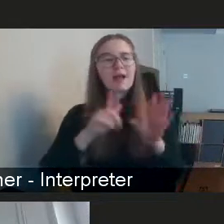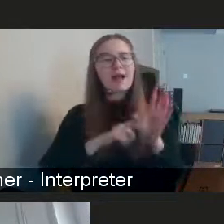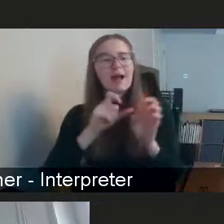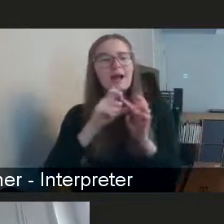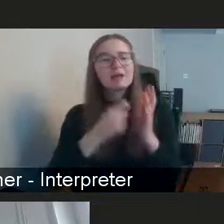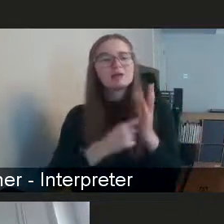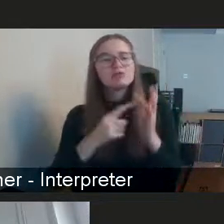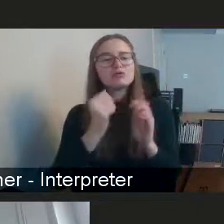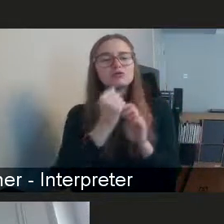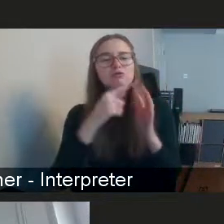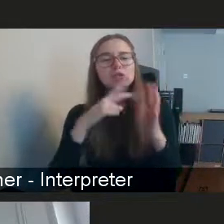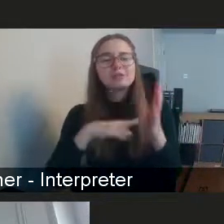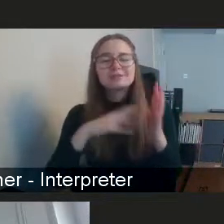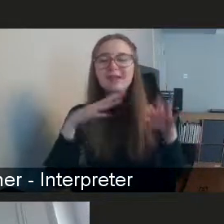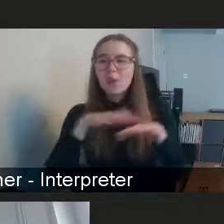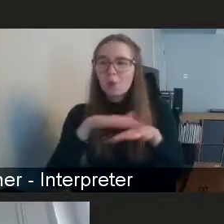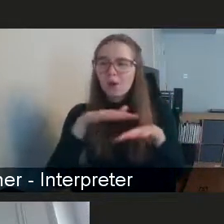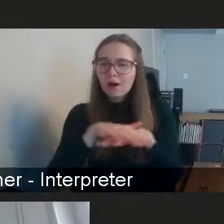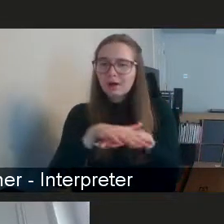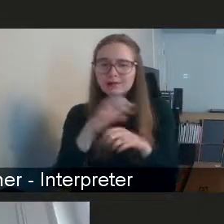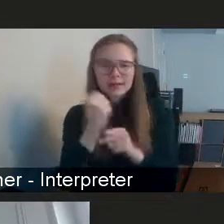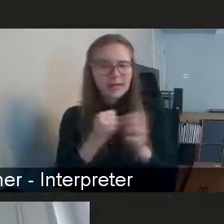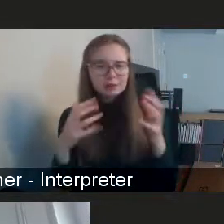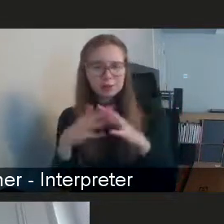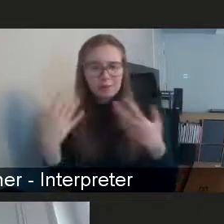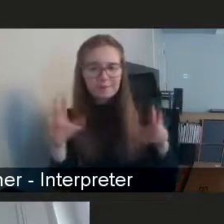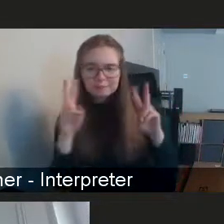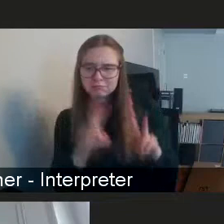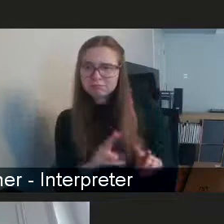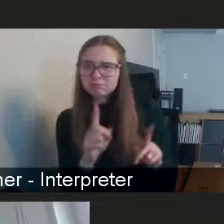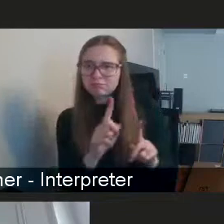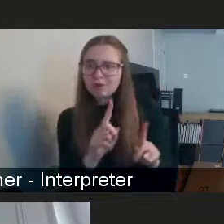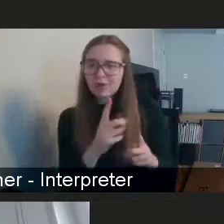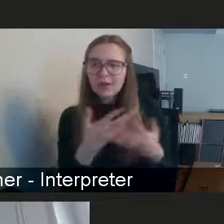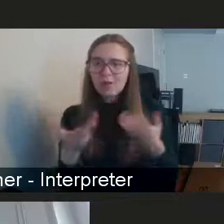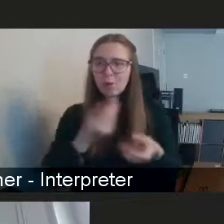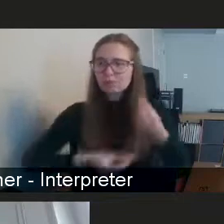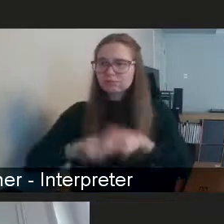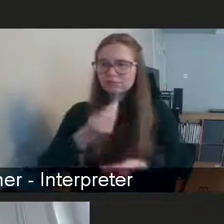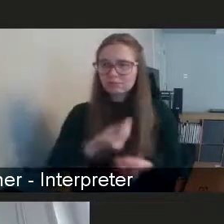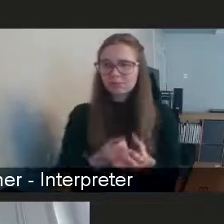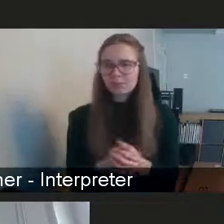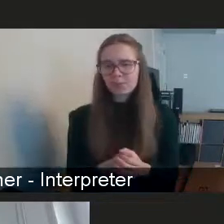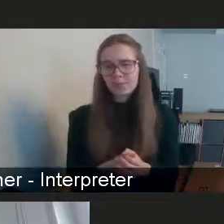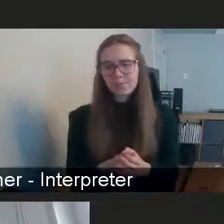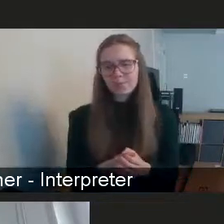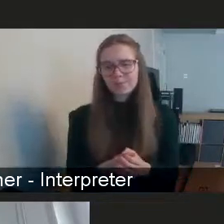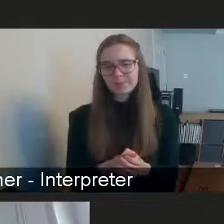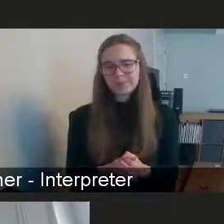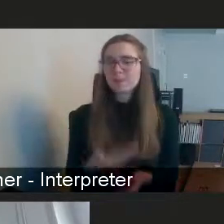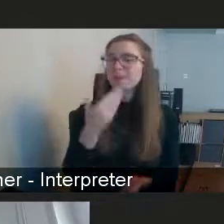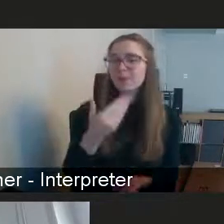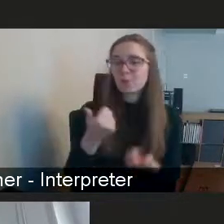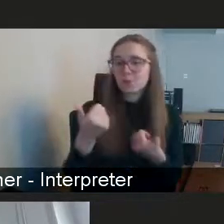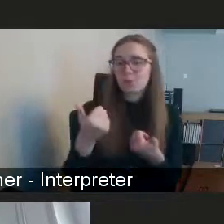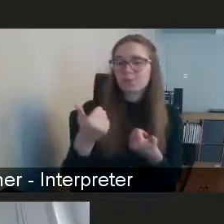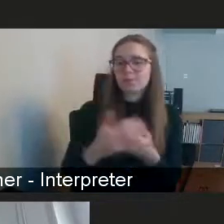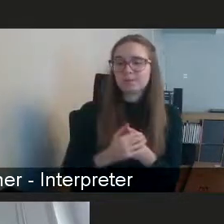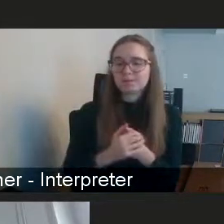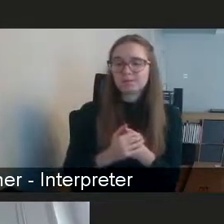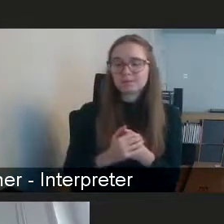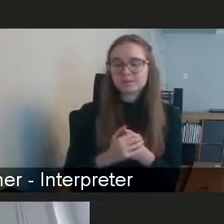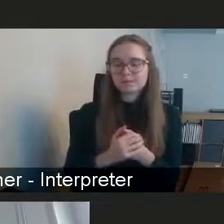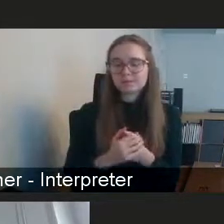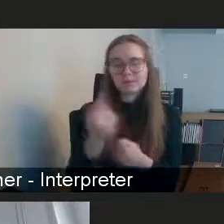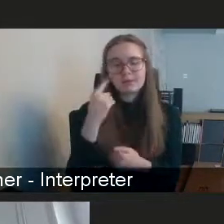anything that Glasgow's looking at? And if there's any other closing comments you would like to make, I'll take those just. Thanks for that. Yeah, I mean, I think it is